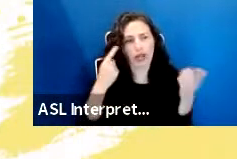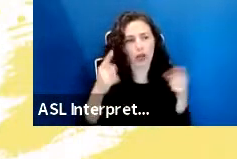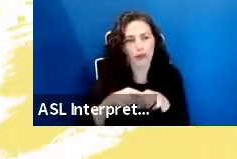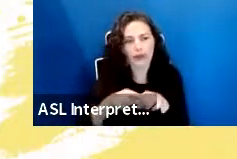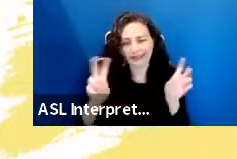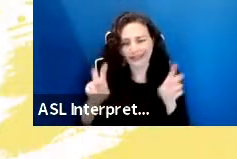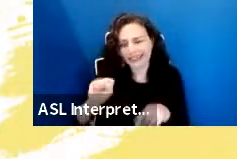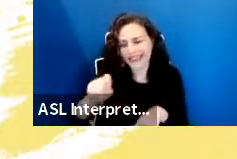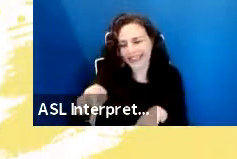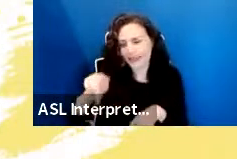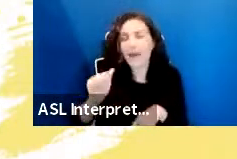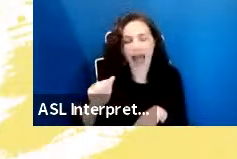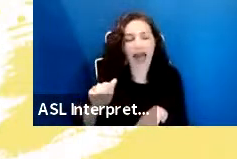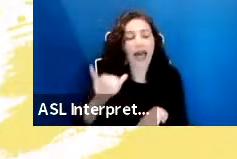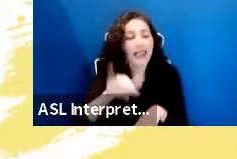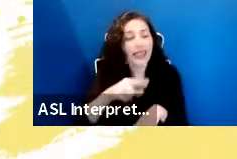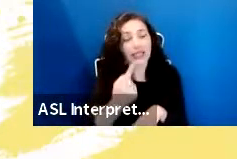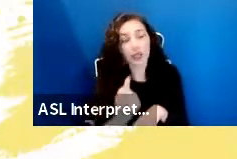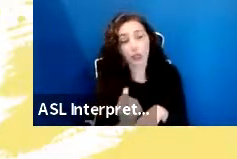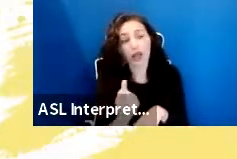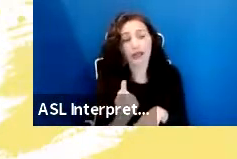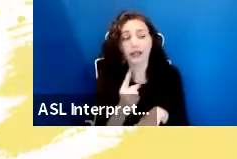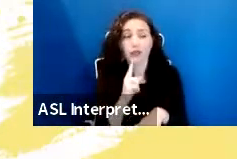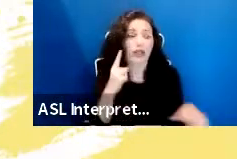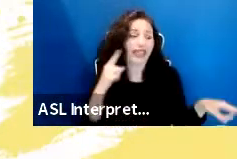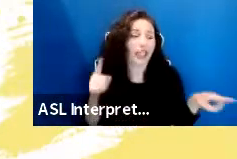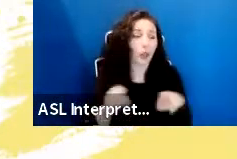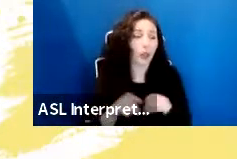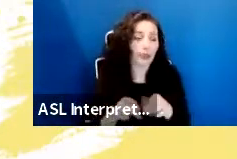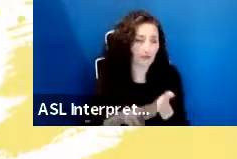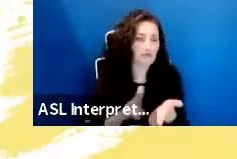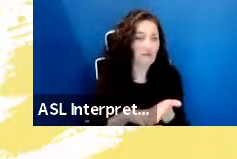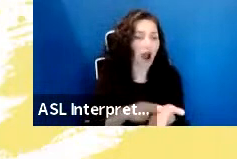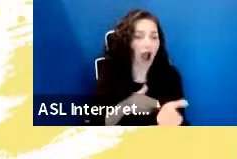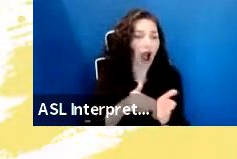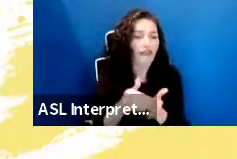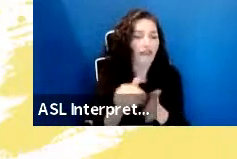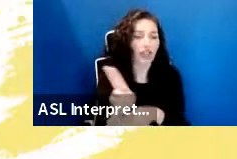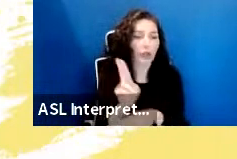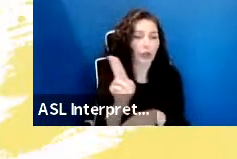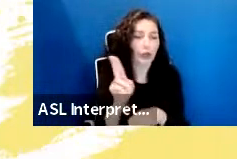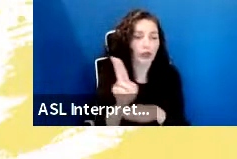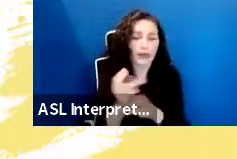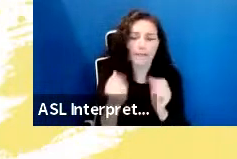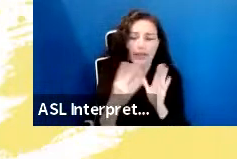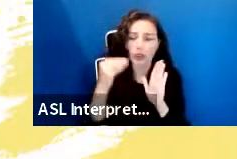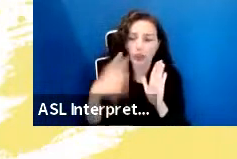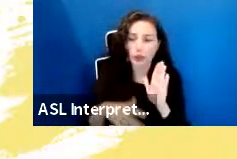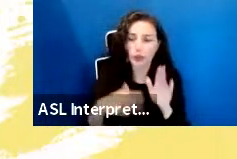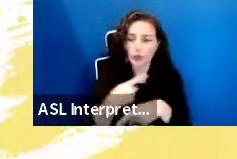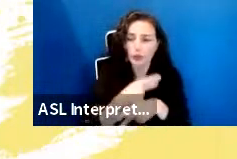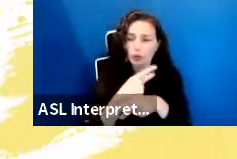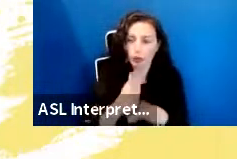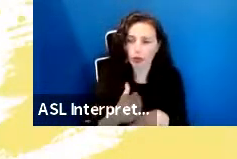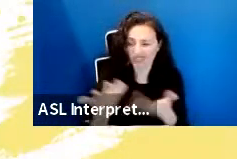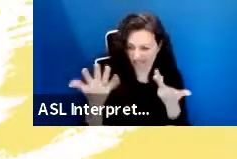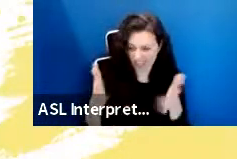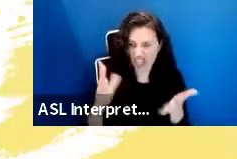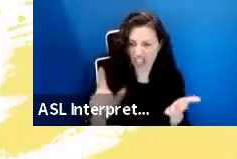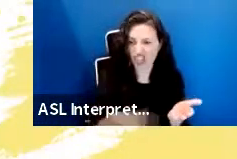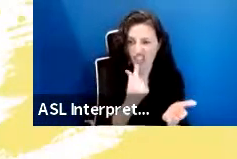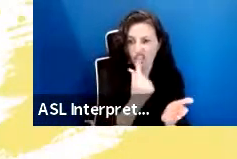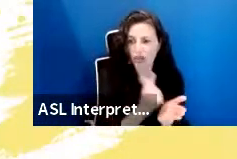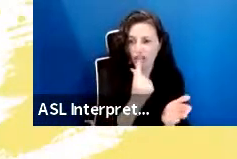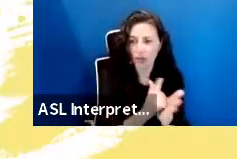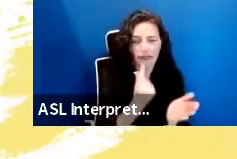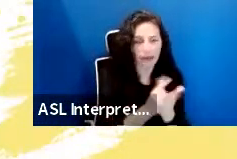SPA. This is an agreement that is often used by many of our student producers who have since graduated from